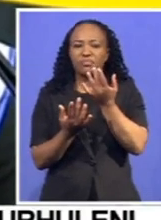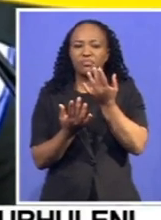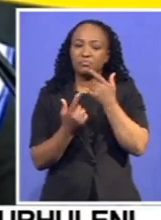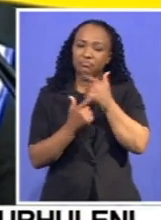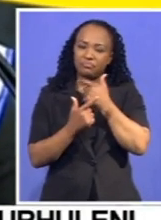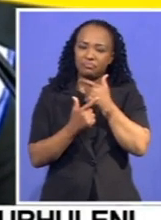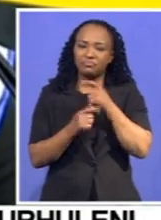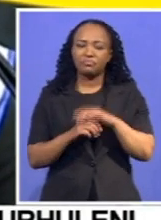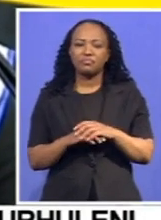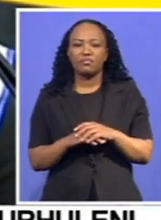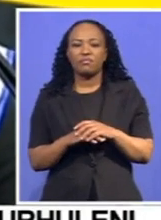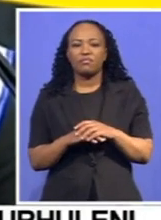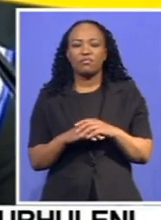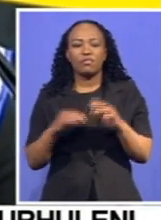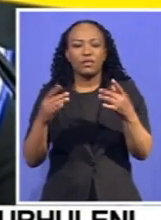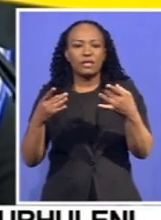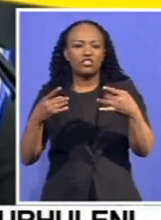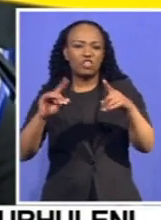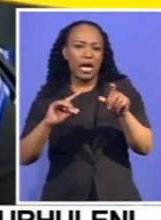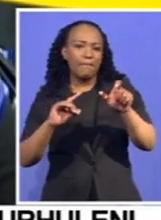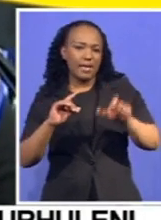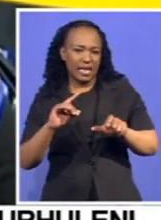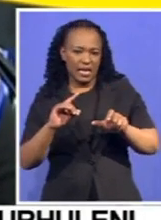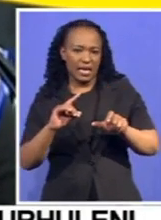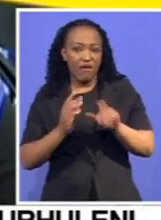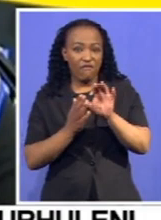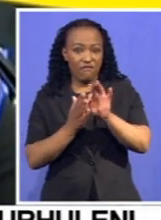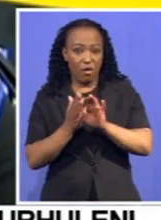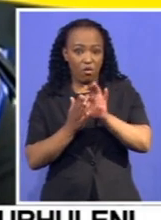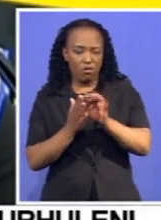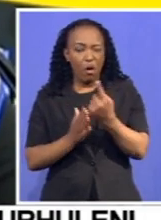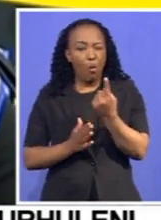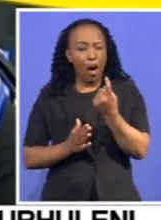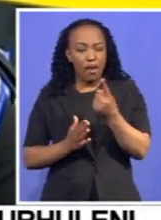Position of chairperson, comrades, there was one spoiled ballot.